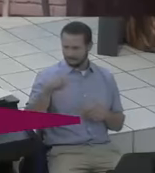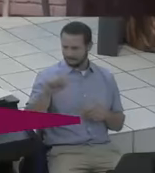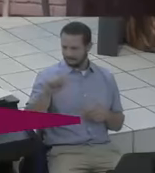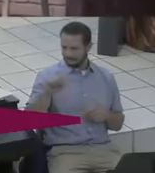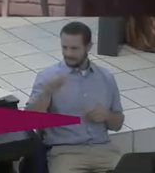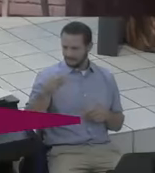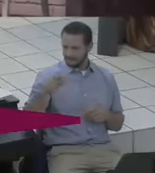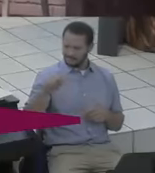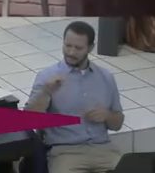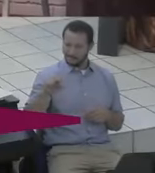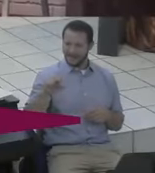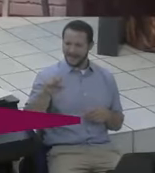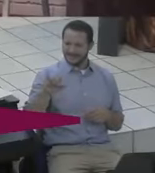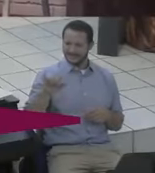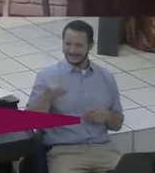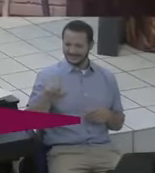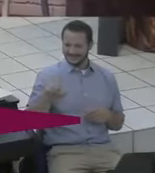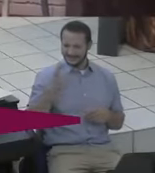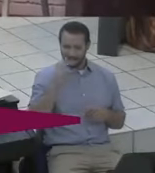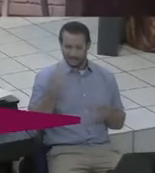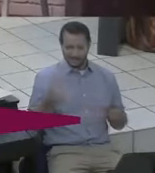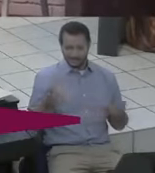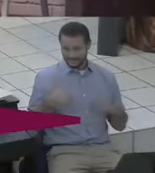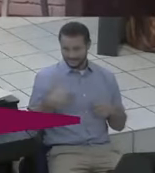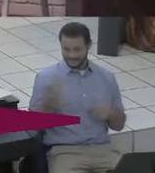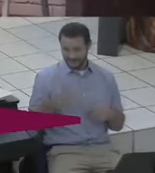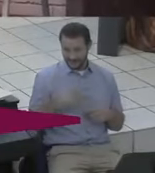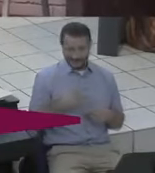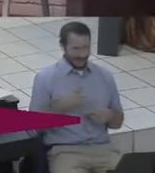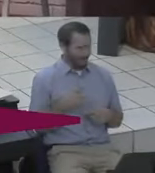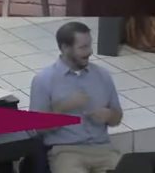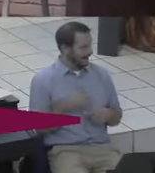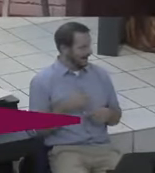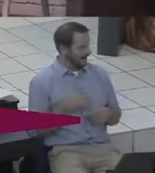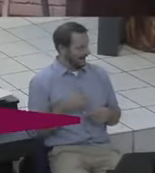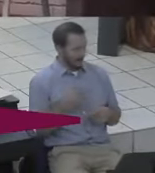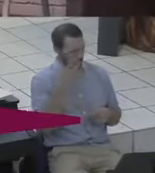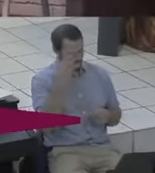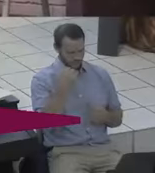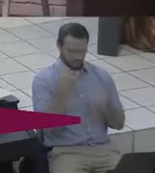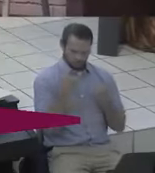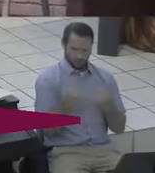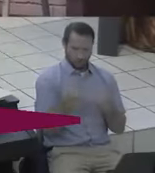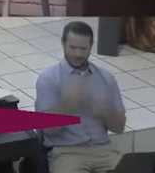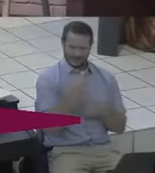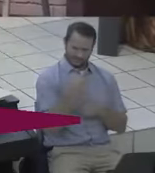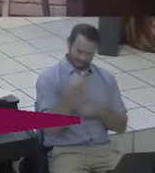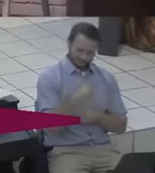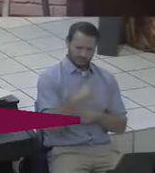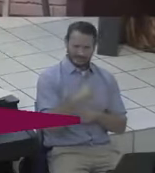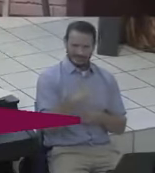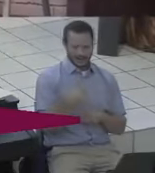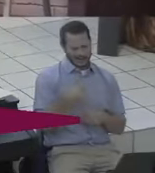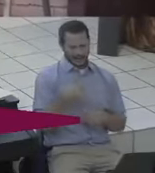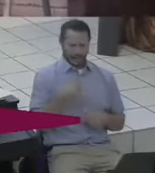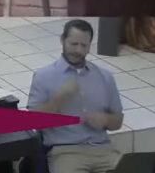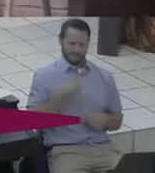coming back, and so I identify with the pansies because they're so strong and resilient. I am a pansy.